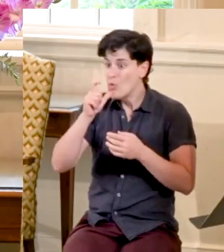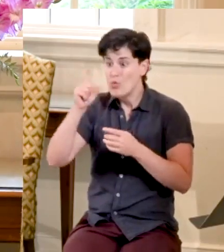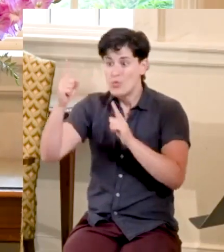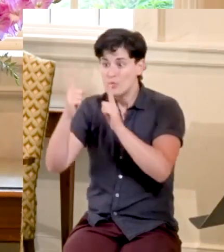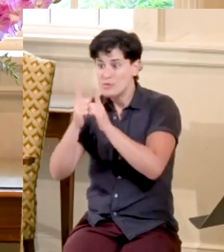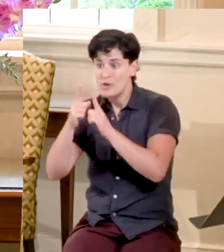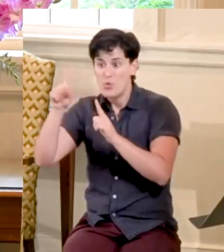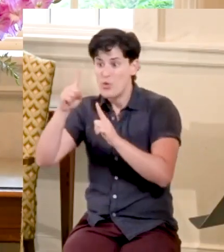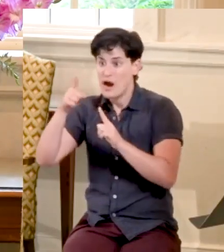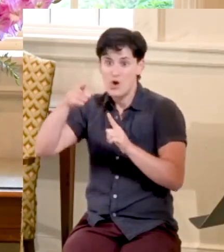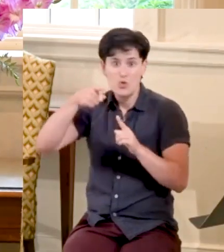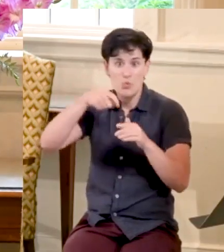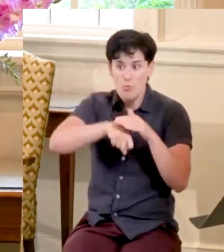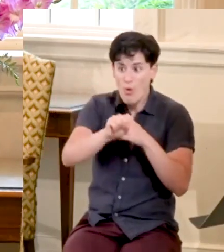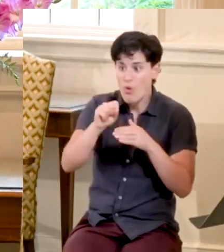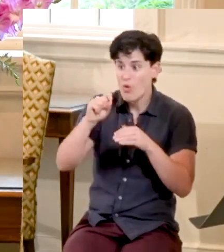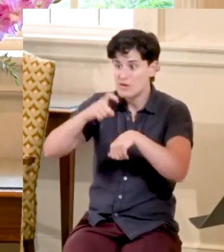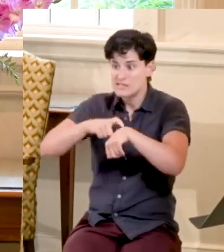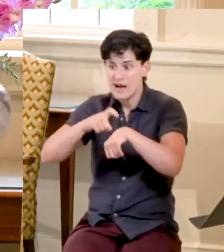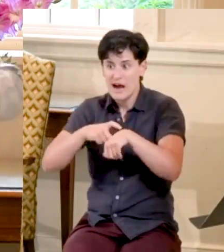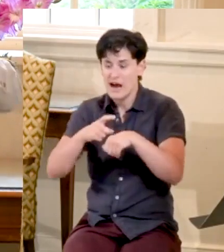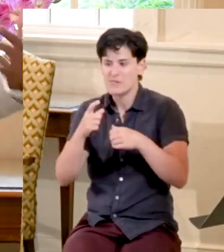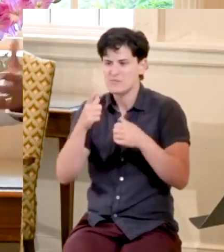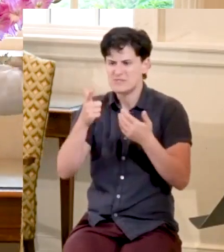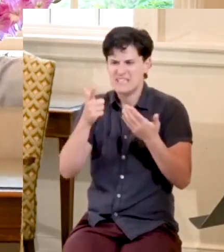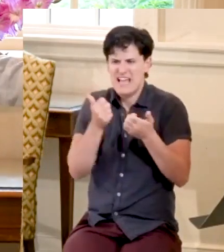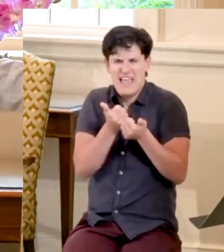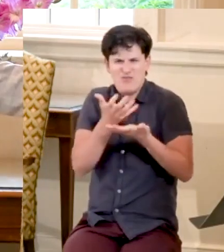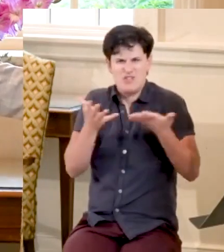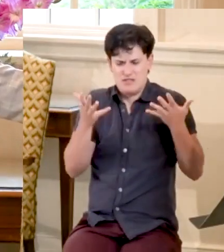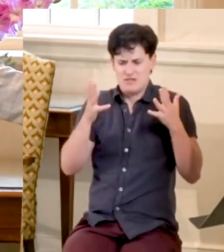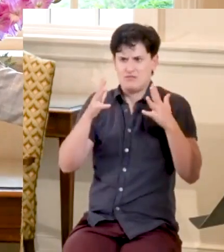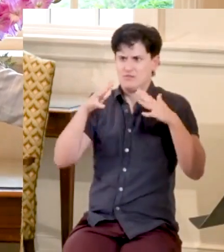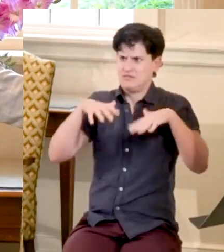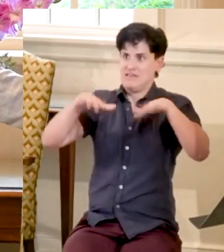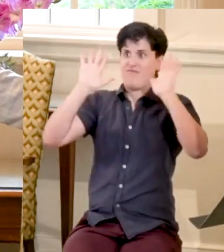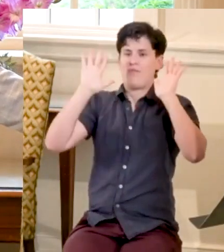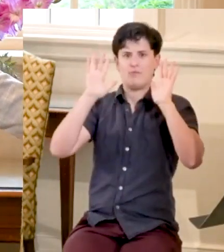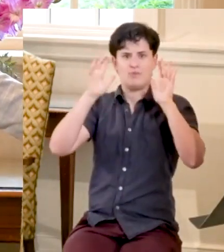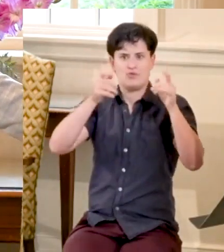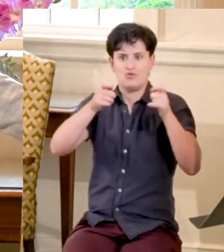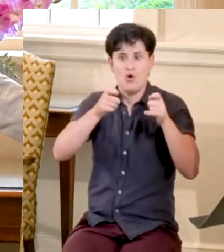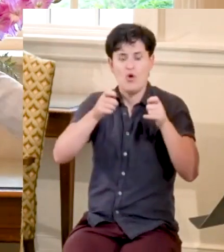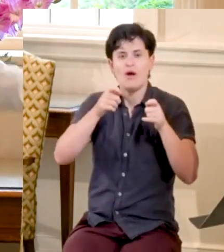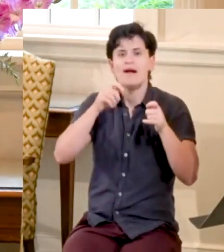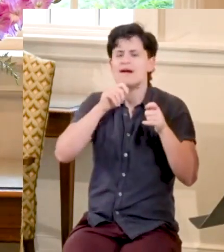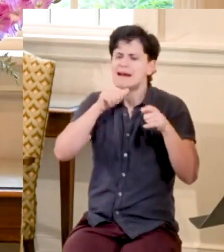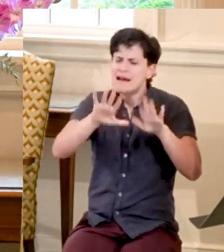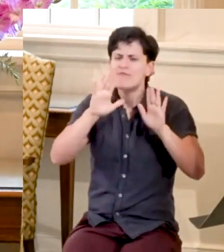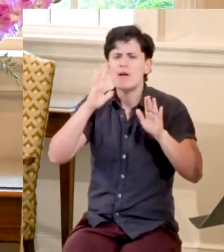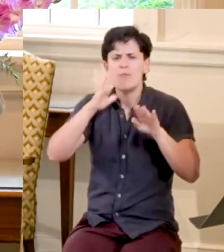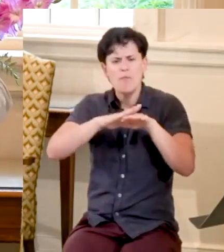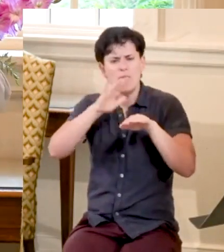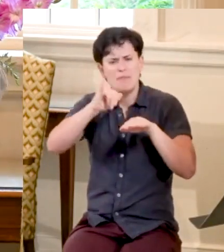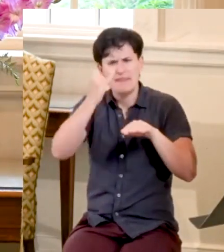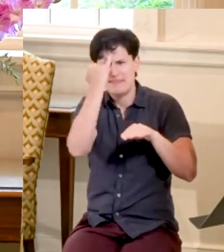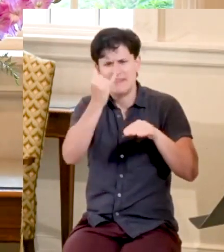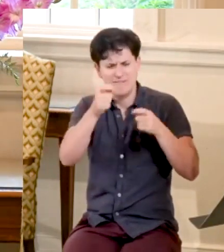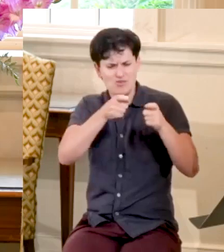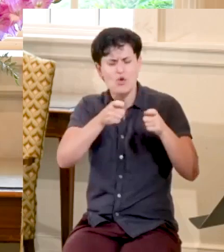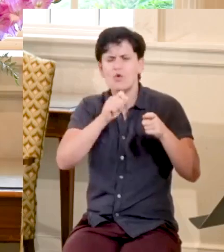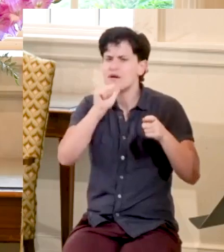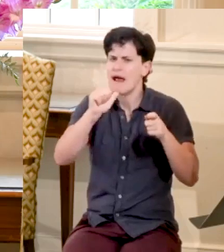on. Letting go of the illusion of control doesn't mean giving up on responsibility. It means understanding that we're